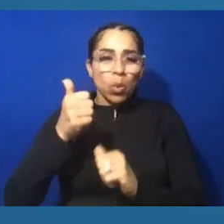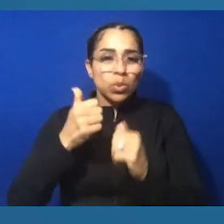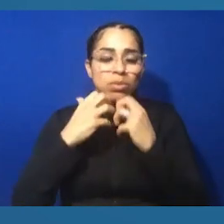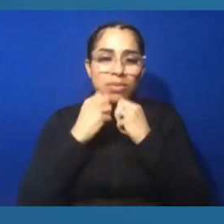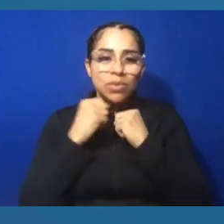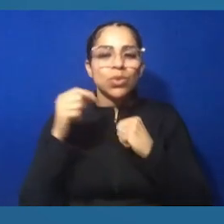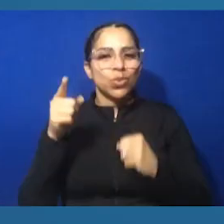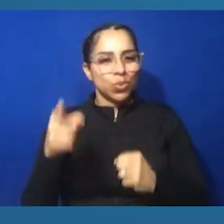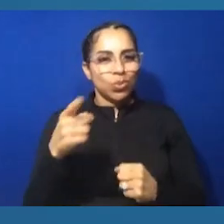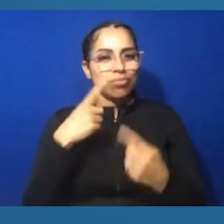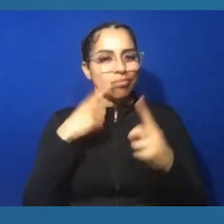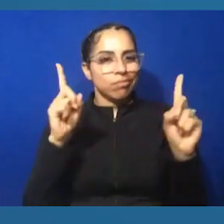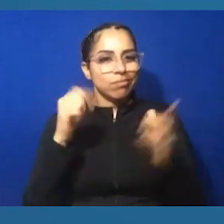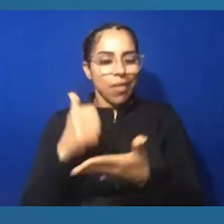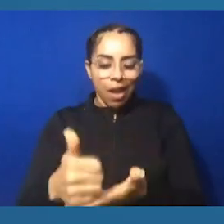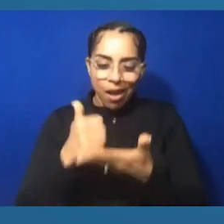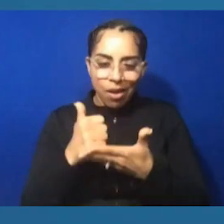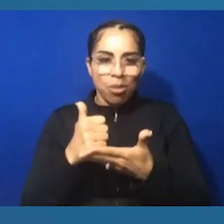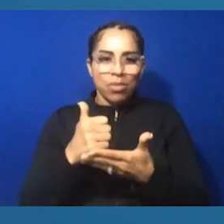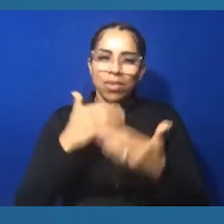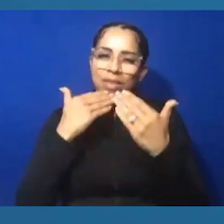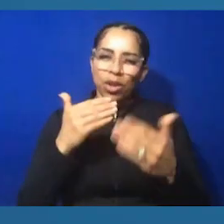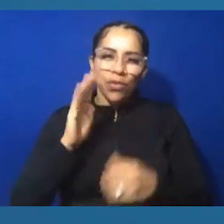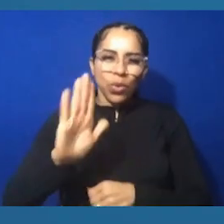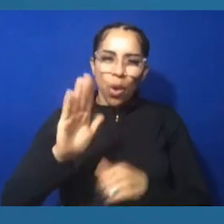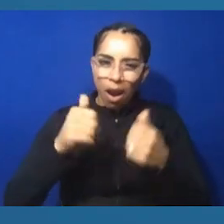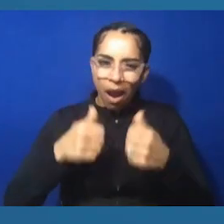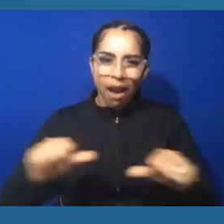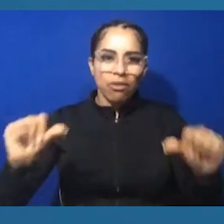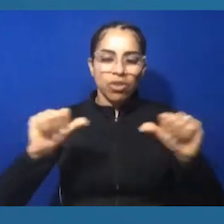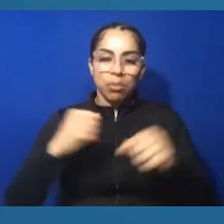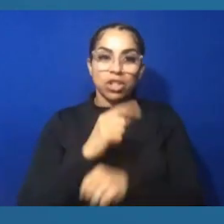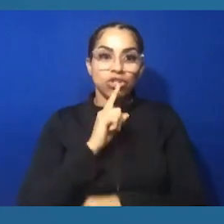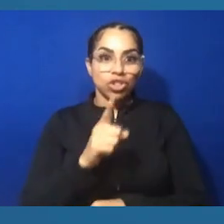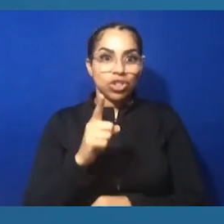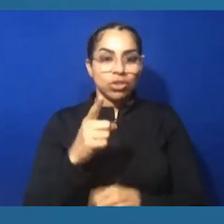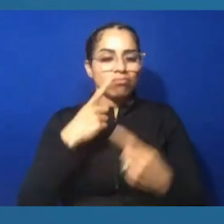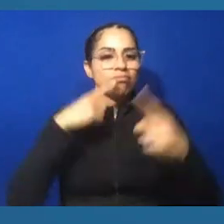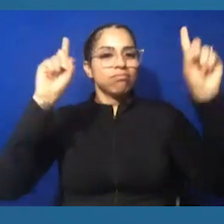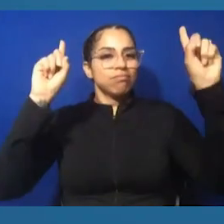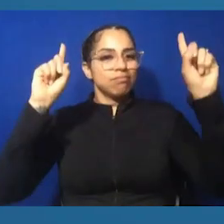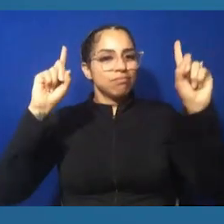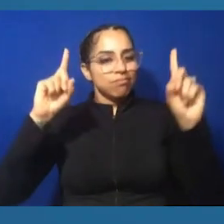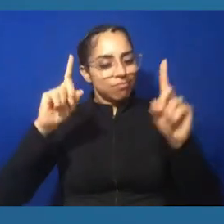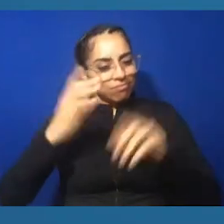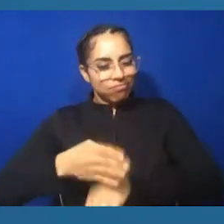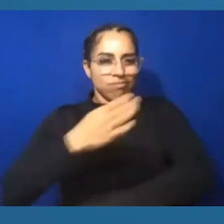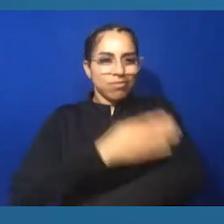to make sure that we got the changes that we need to help victims of crime.